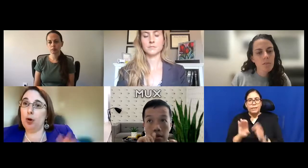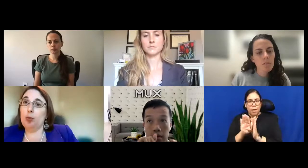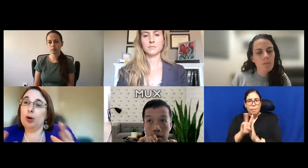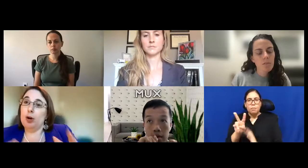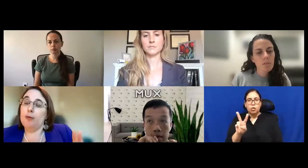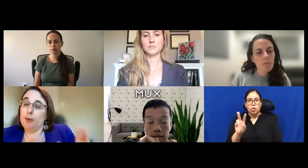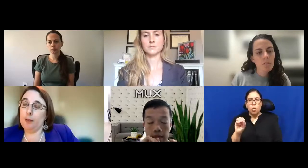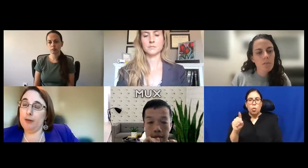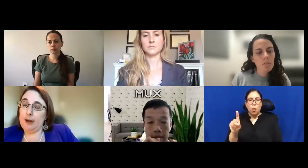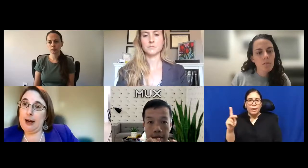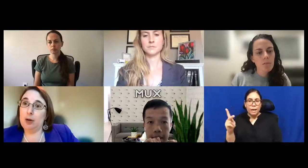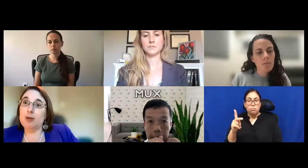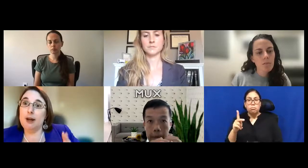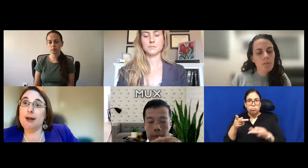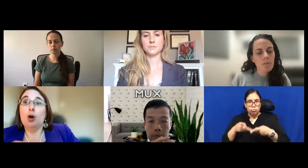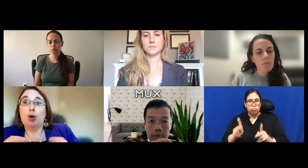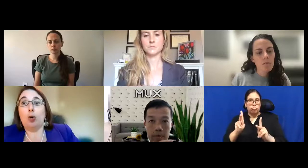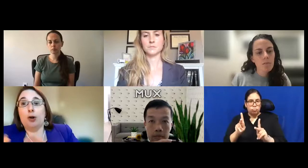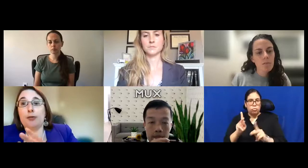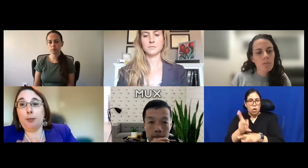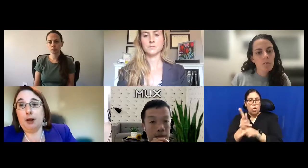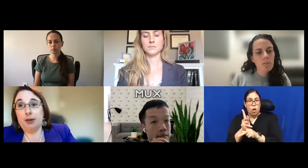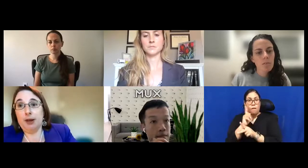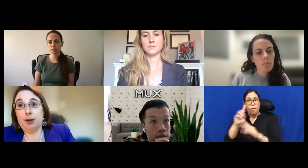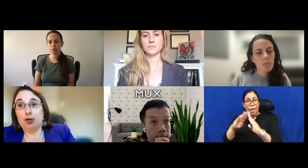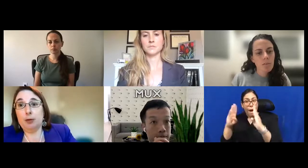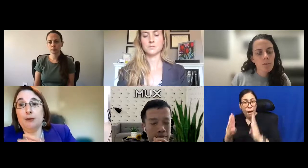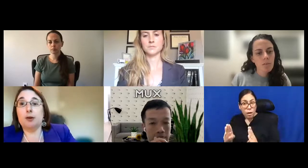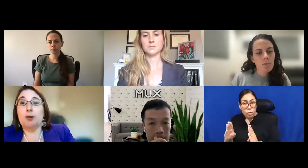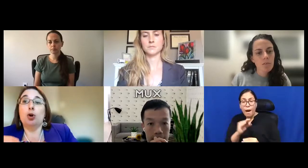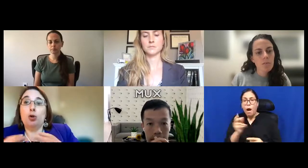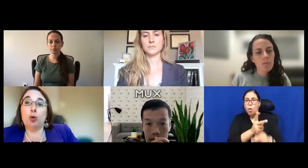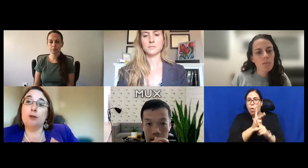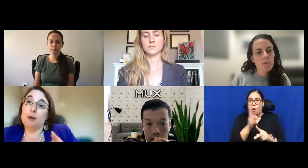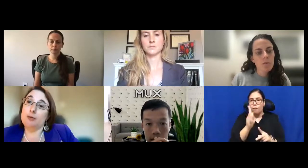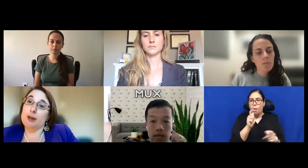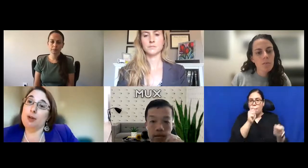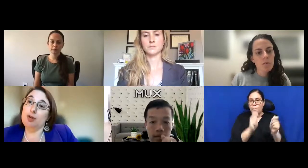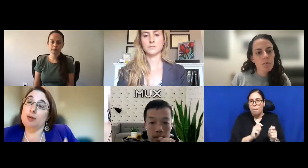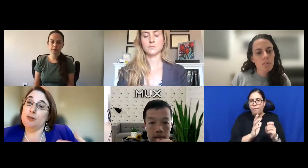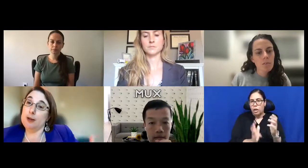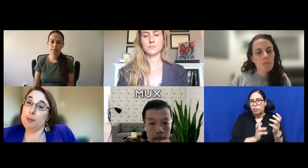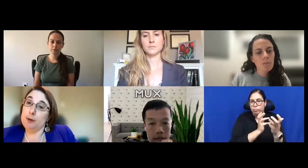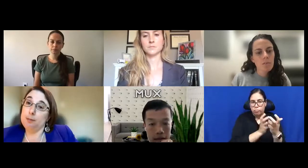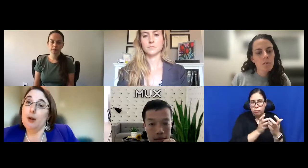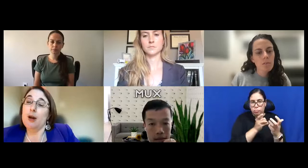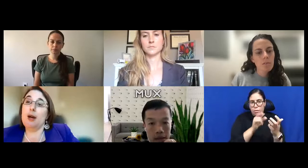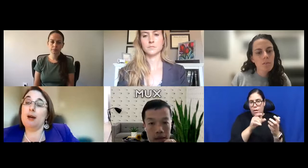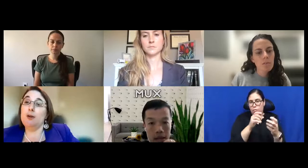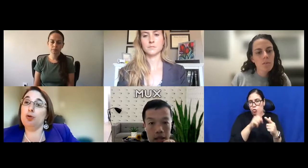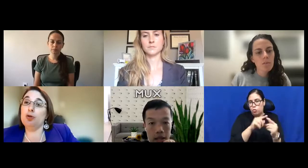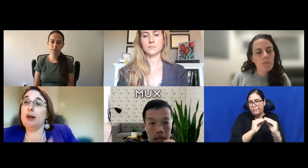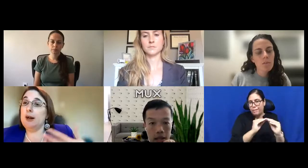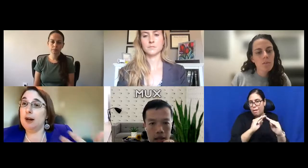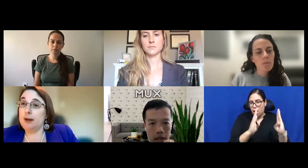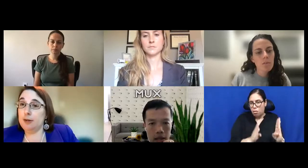the loan of the house and loan of the modification. But the loan of the modification is separate, and